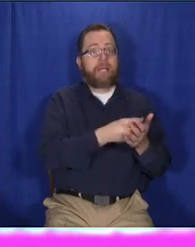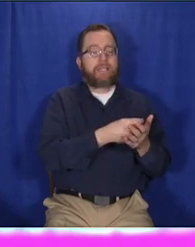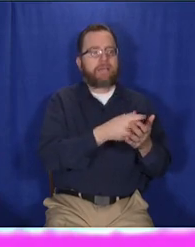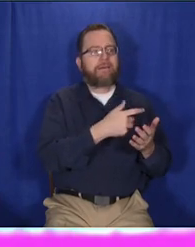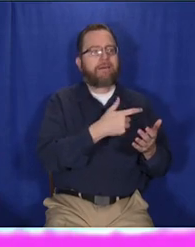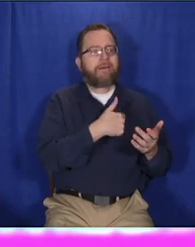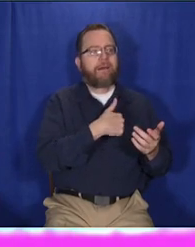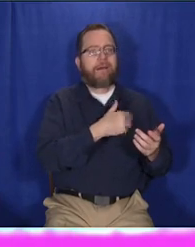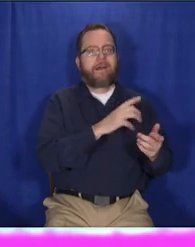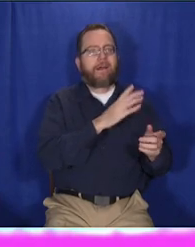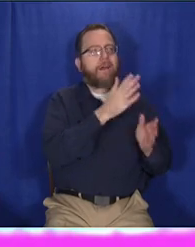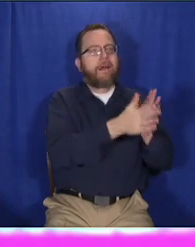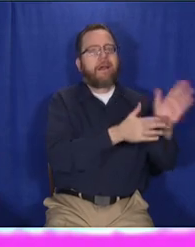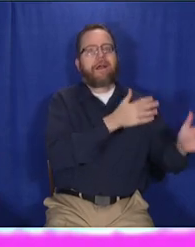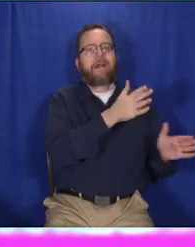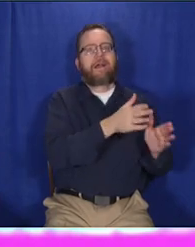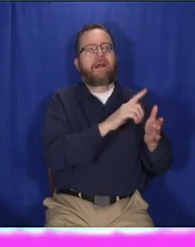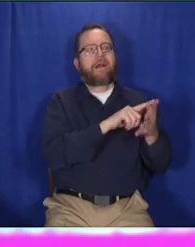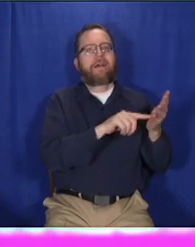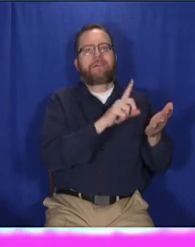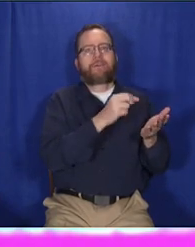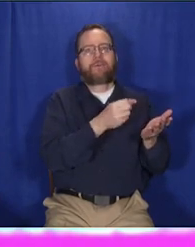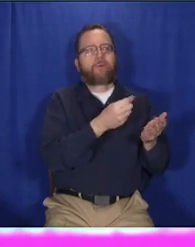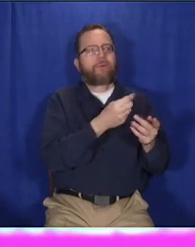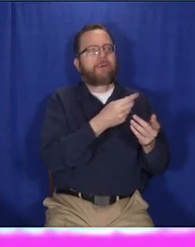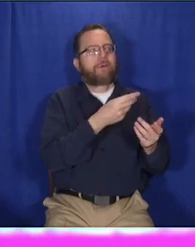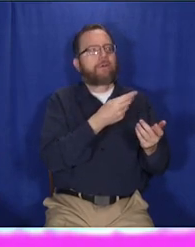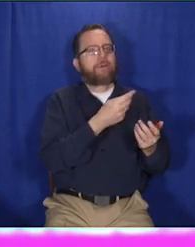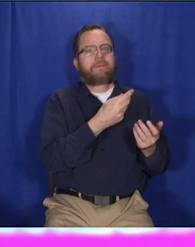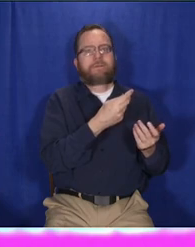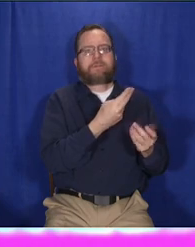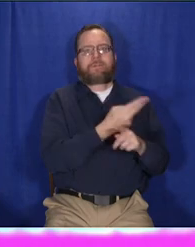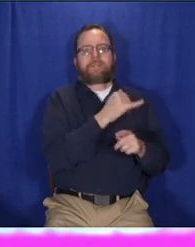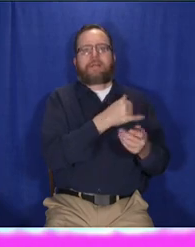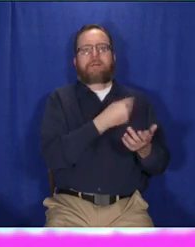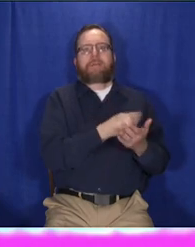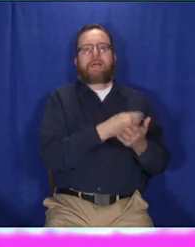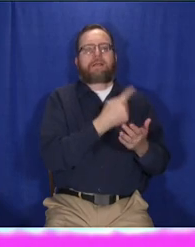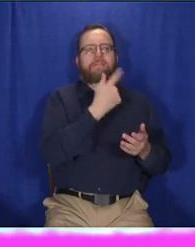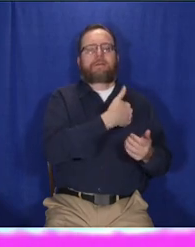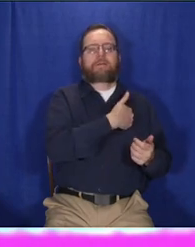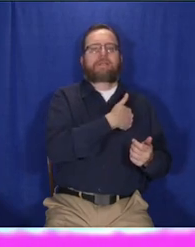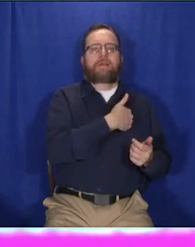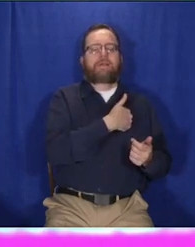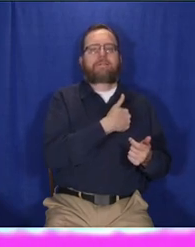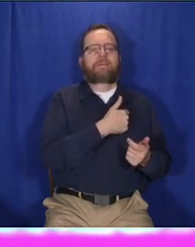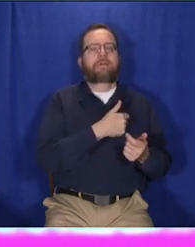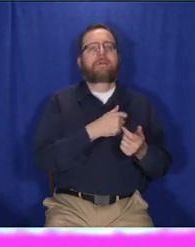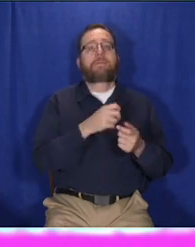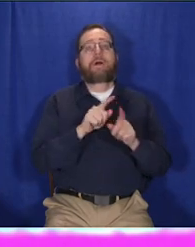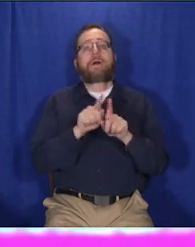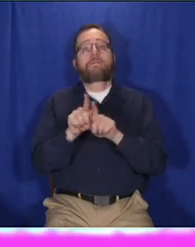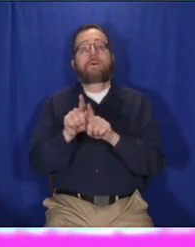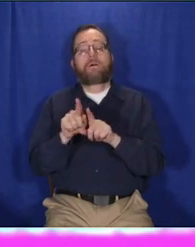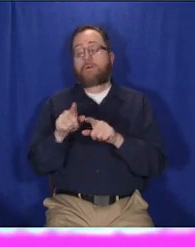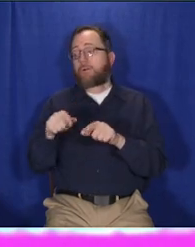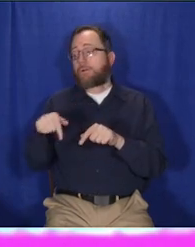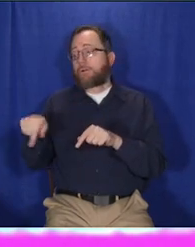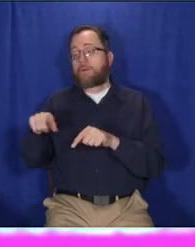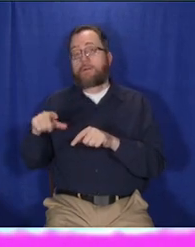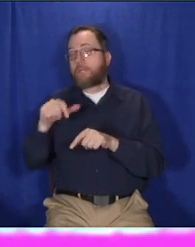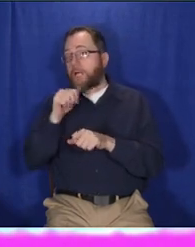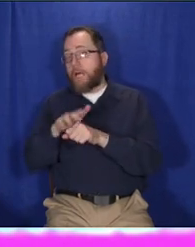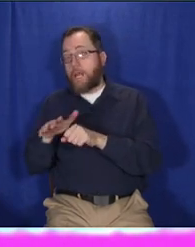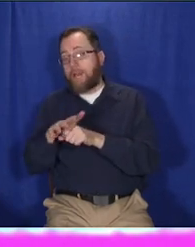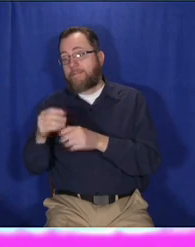get more in order to preserve ourselves, or we're anxious and we're fearful about losing what we have because we're prioritizing